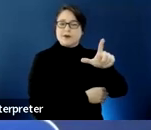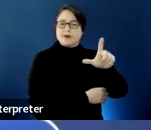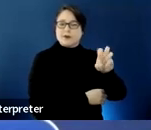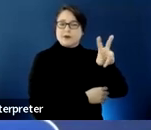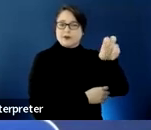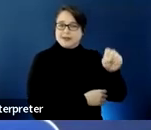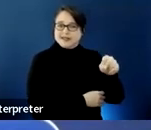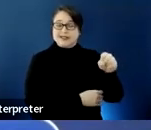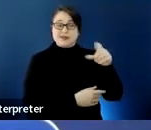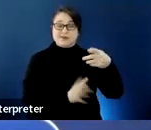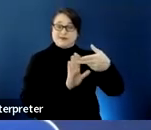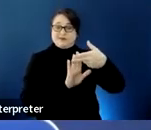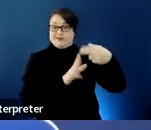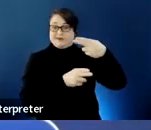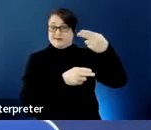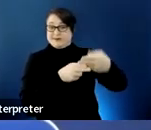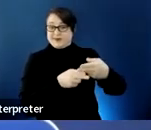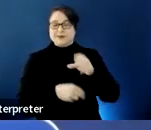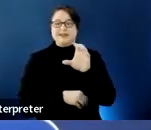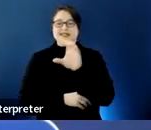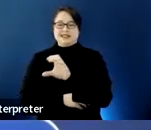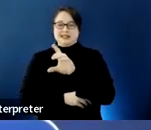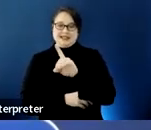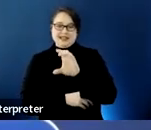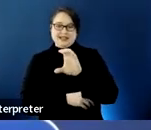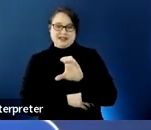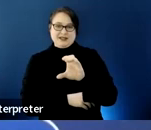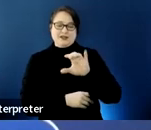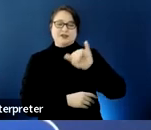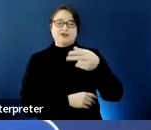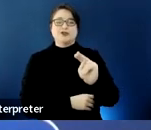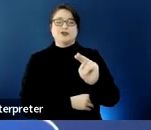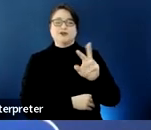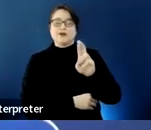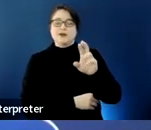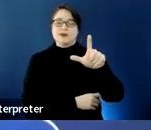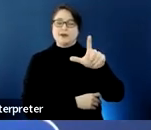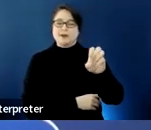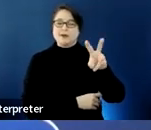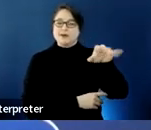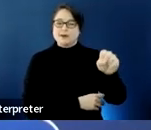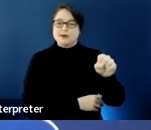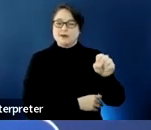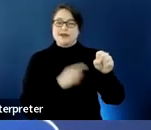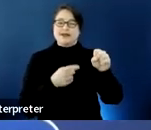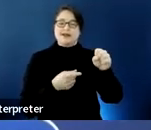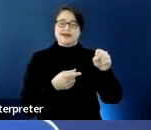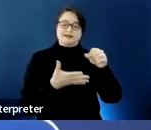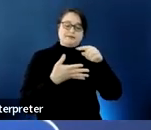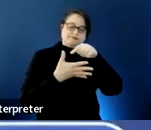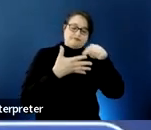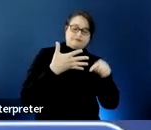as the CDC John R. Lewis Undergraduate Scholars in Public Health Program, beginning with our next cohort of